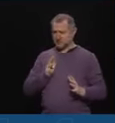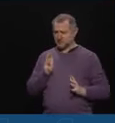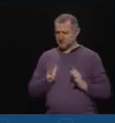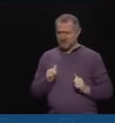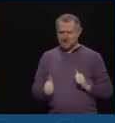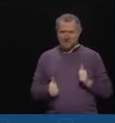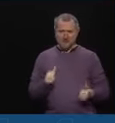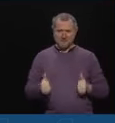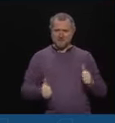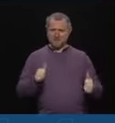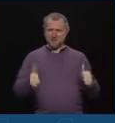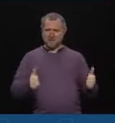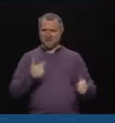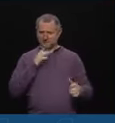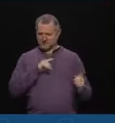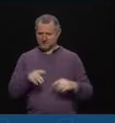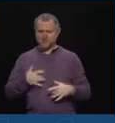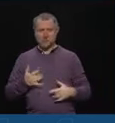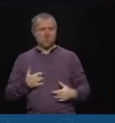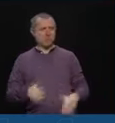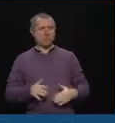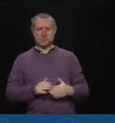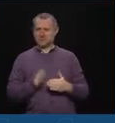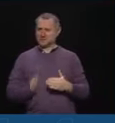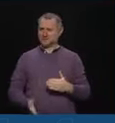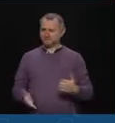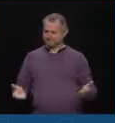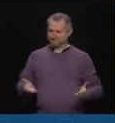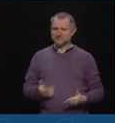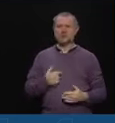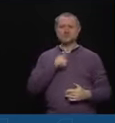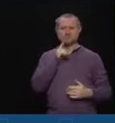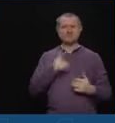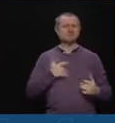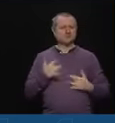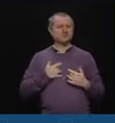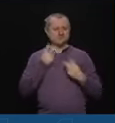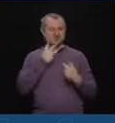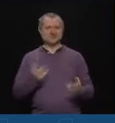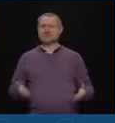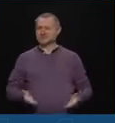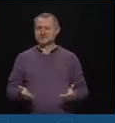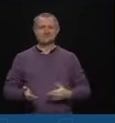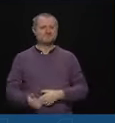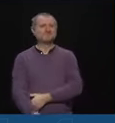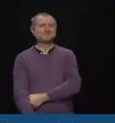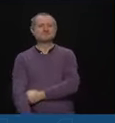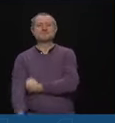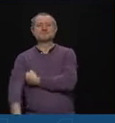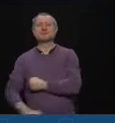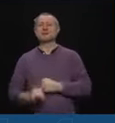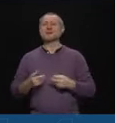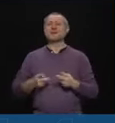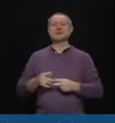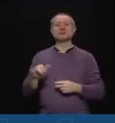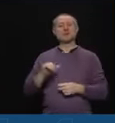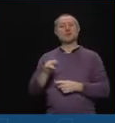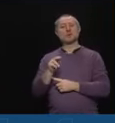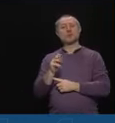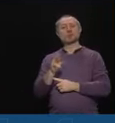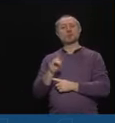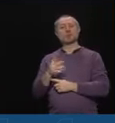for a weekend in Newburgh. And, so I'm really excited about what I see here in places like Newburgh and Port Jervis and places along